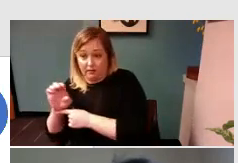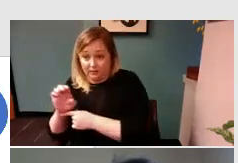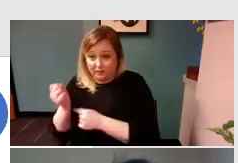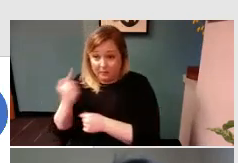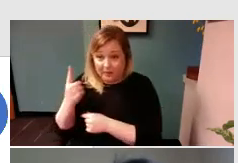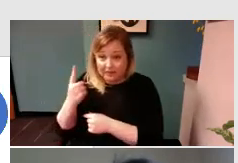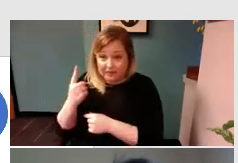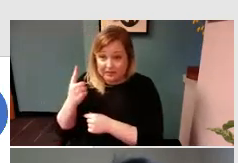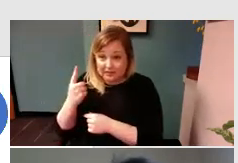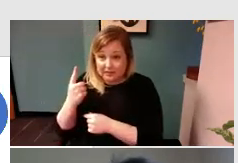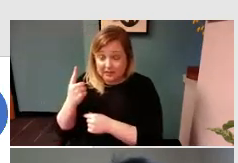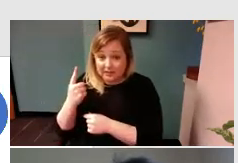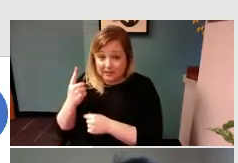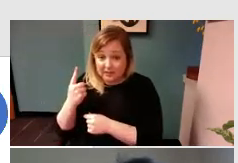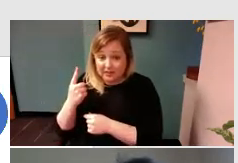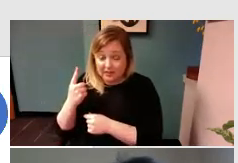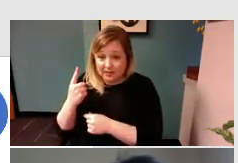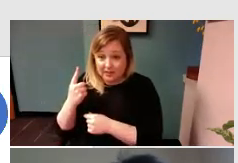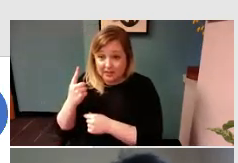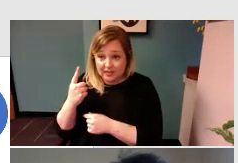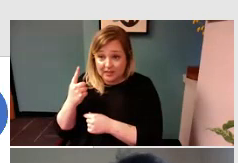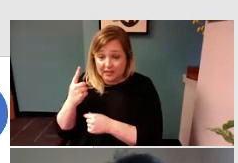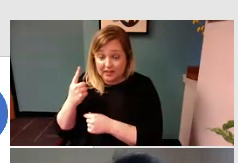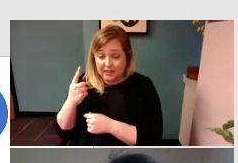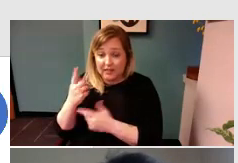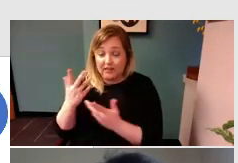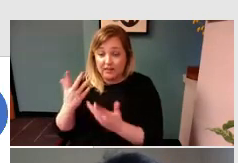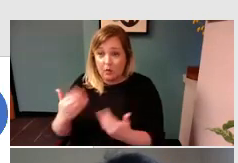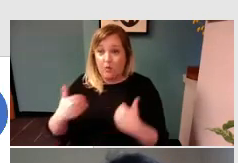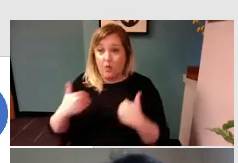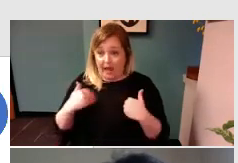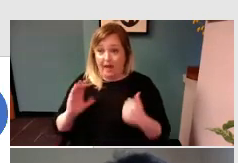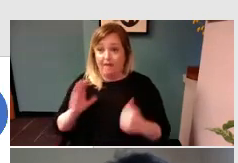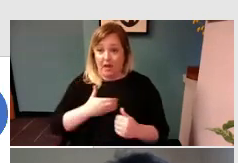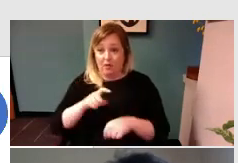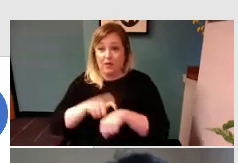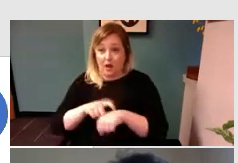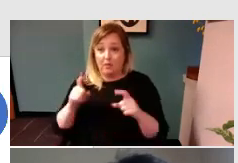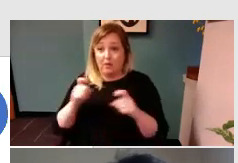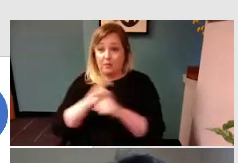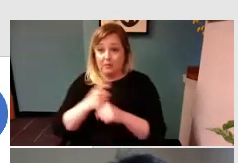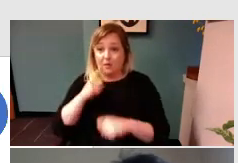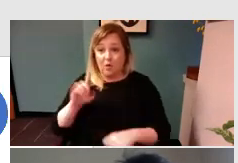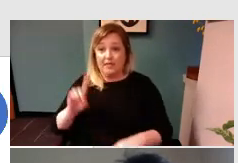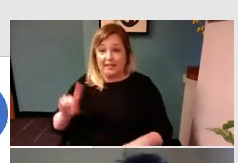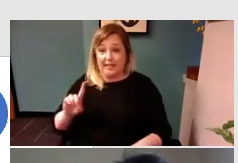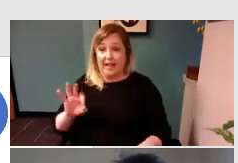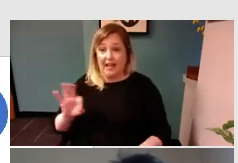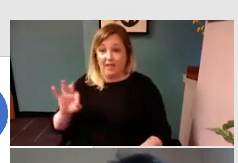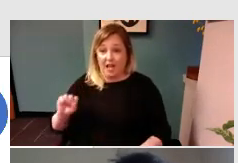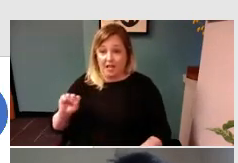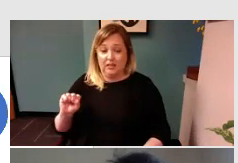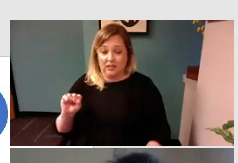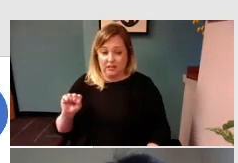if that makes sense, we have our time complexity for DFS. That was O